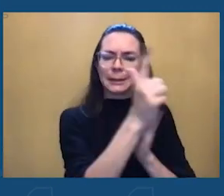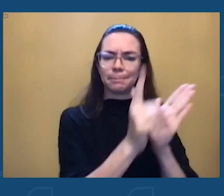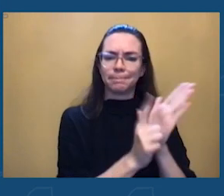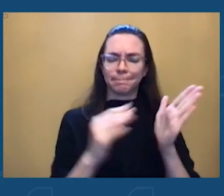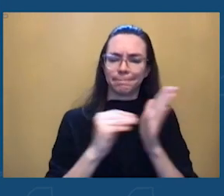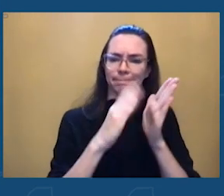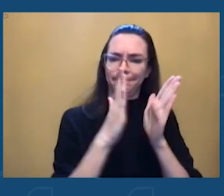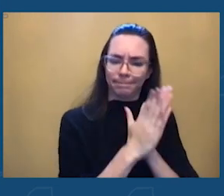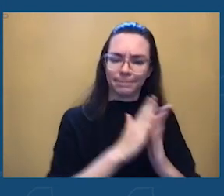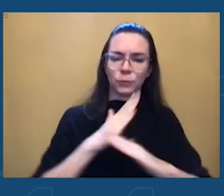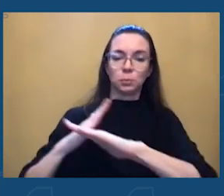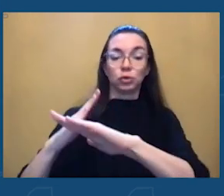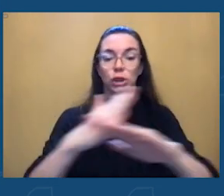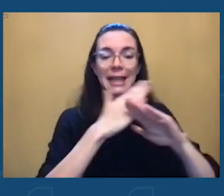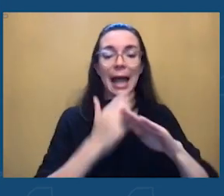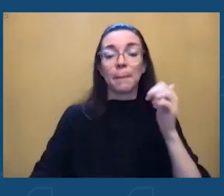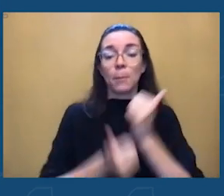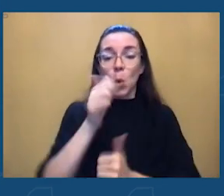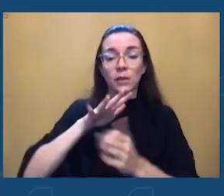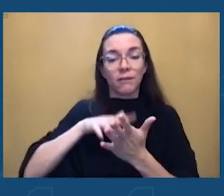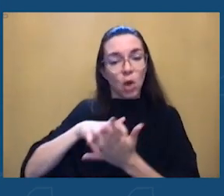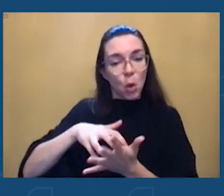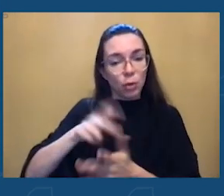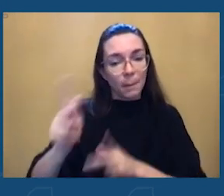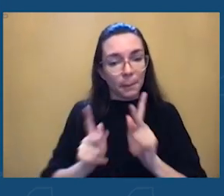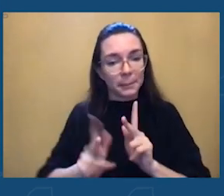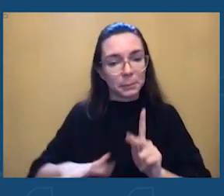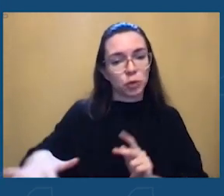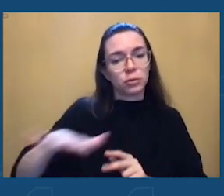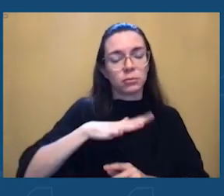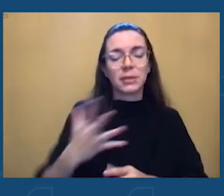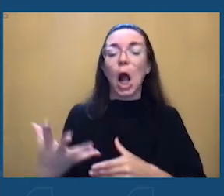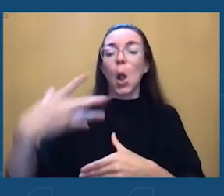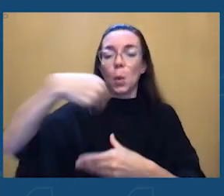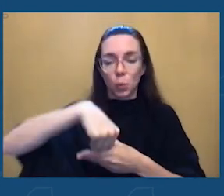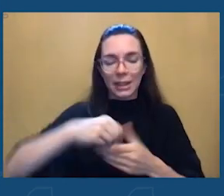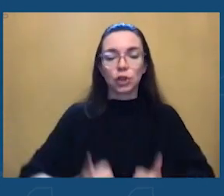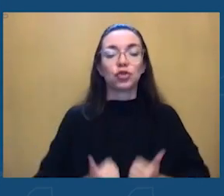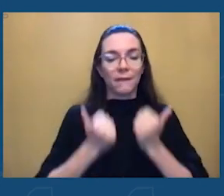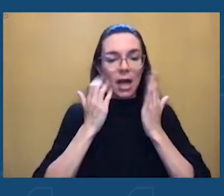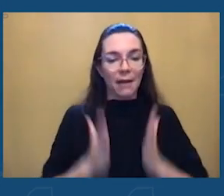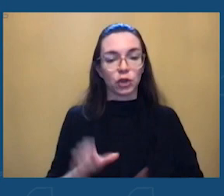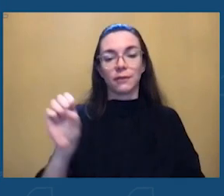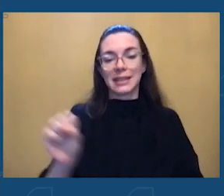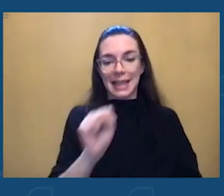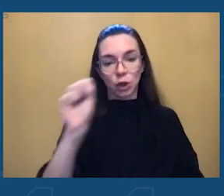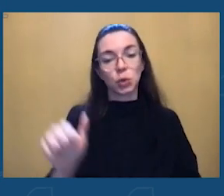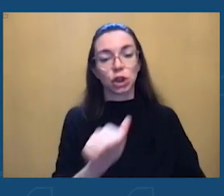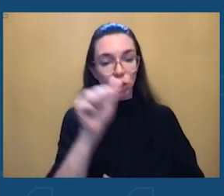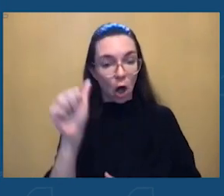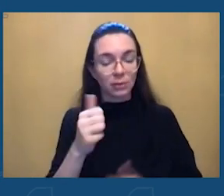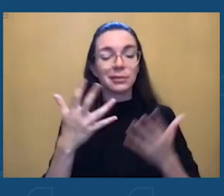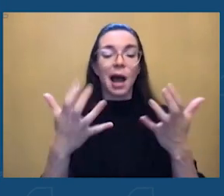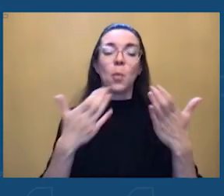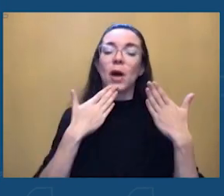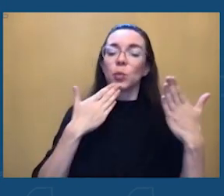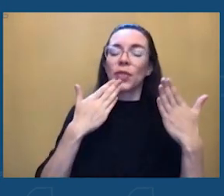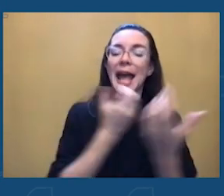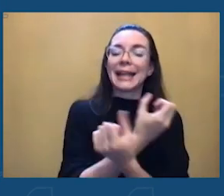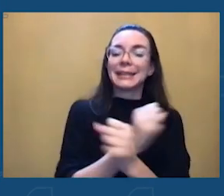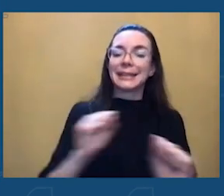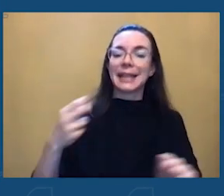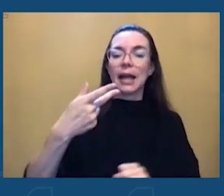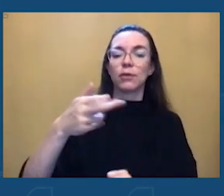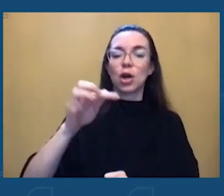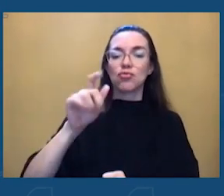vulnerable among us, including survivors of sexual assault. I want to thank Safe Horizon, Michael Pollenberg